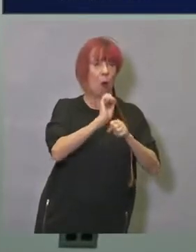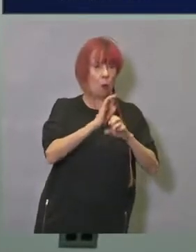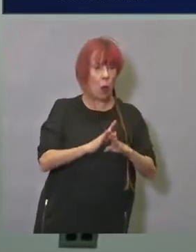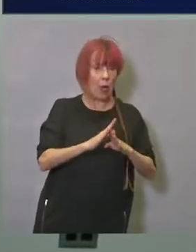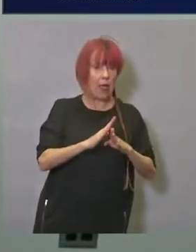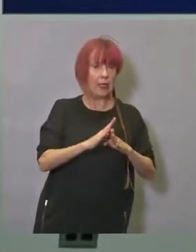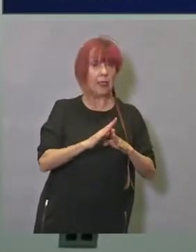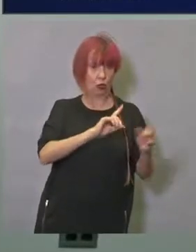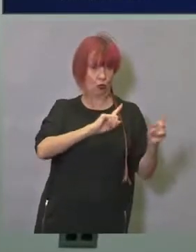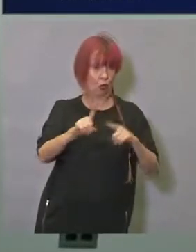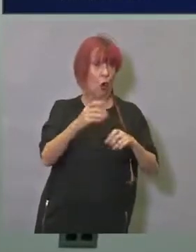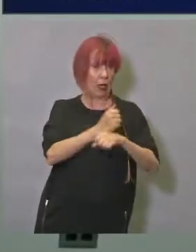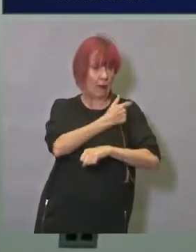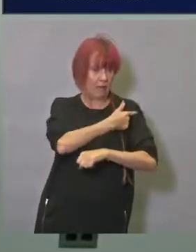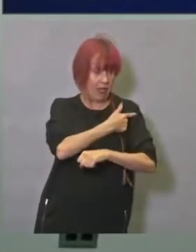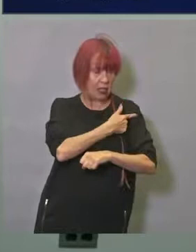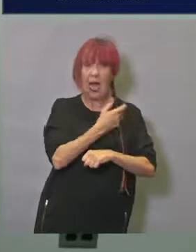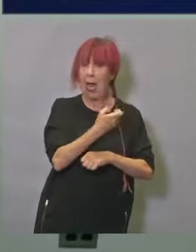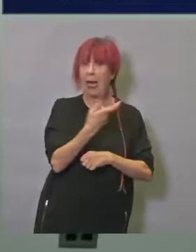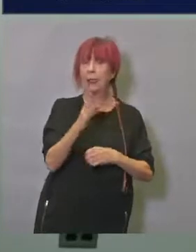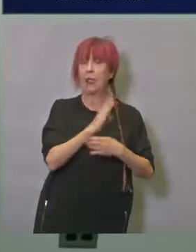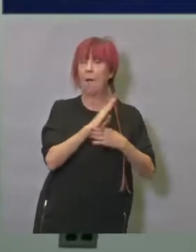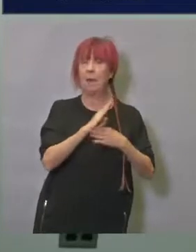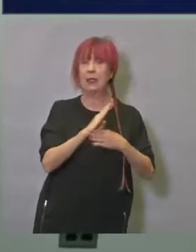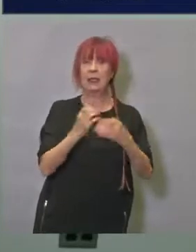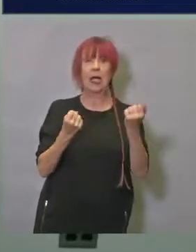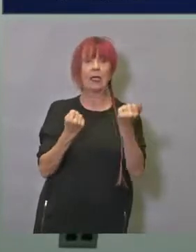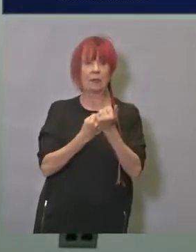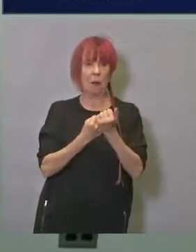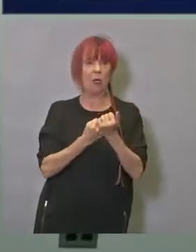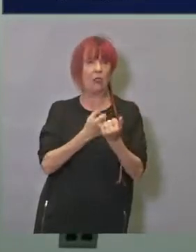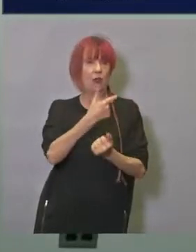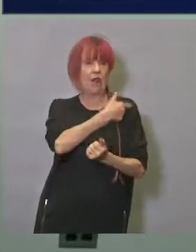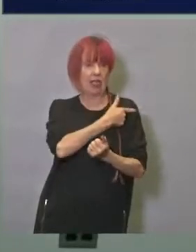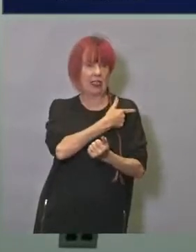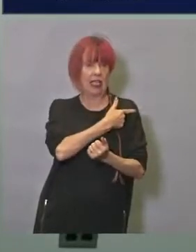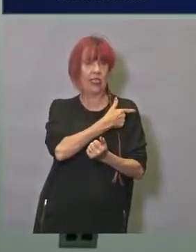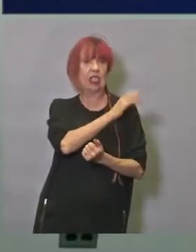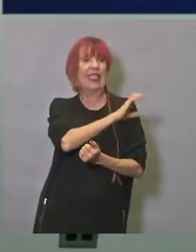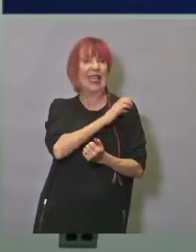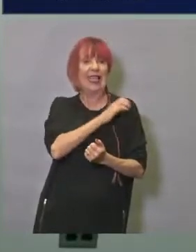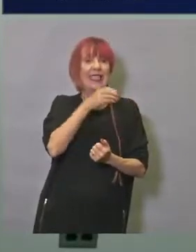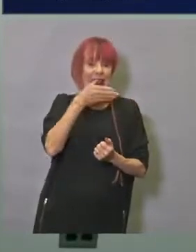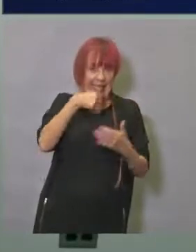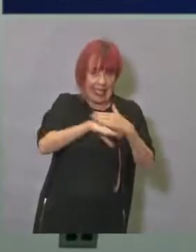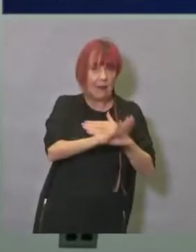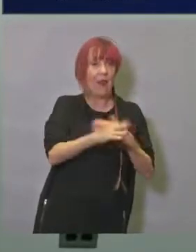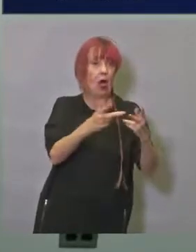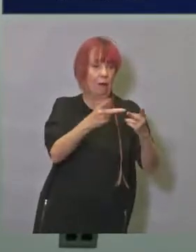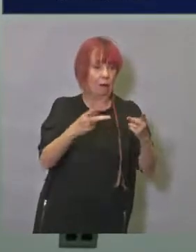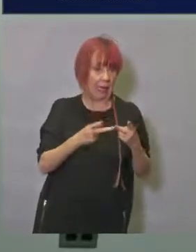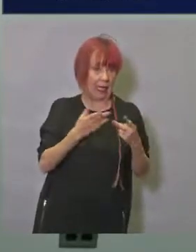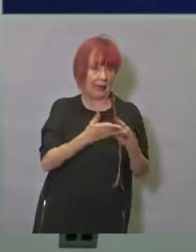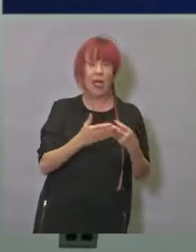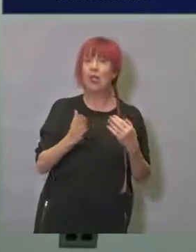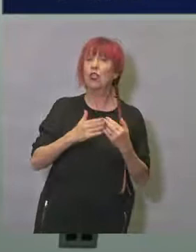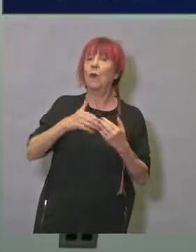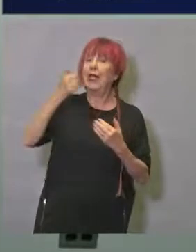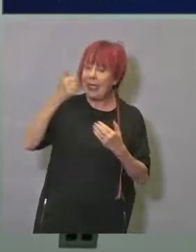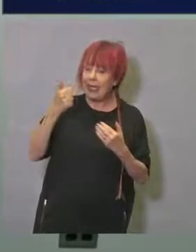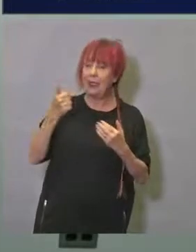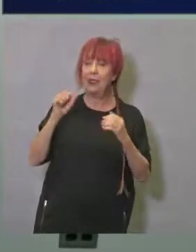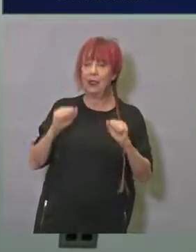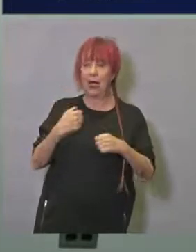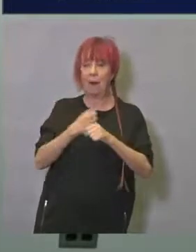vaccinated. And some businesses have actually sponsored vaccination clinics on their site. Again, the easier we can make it for people to